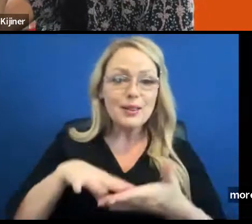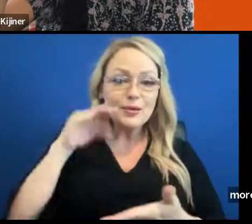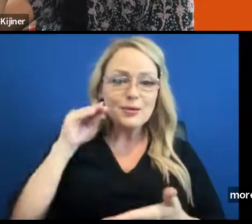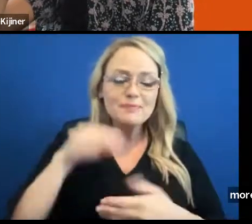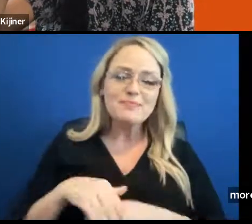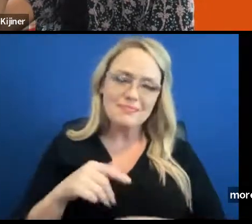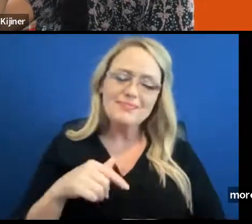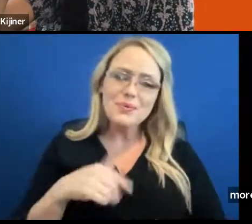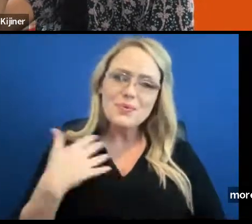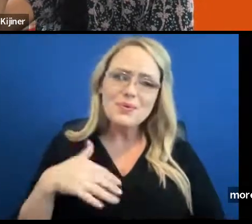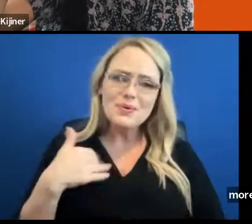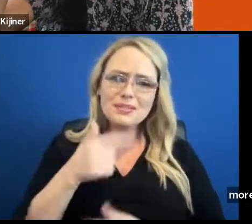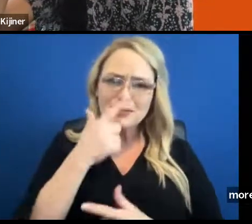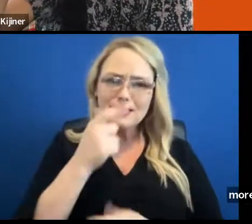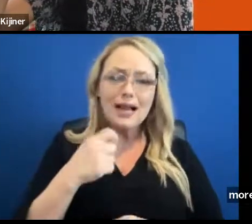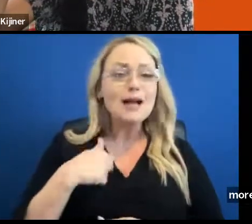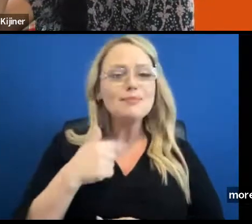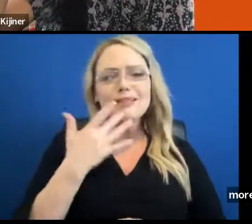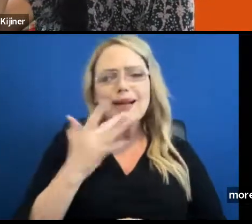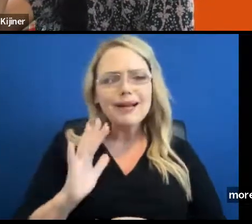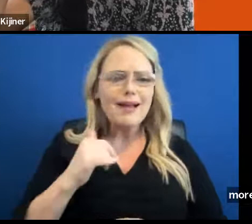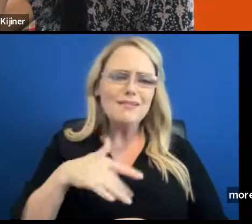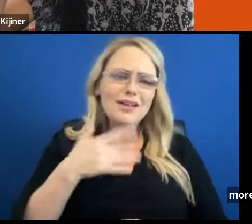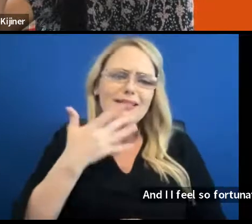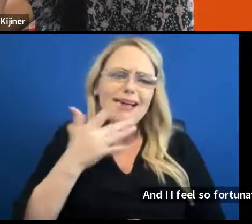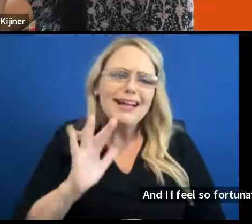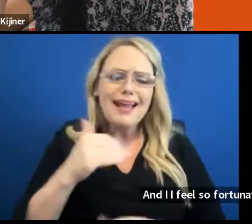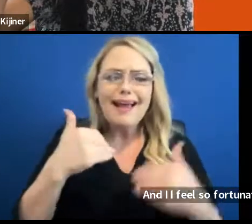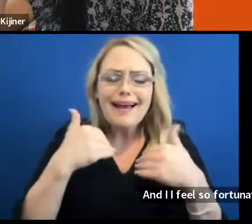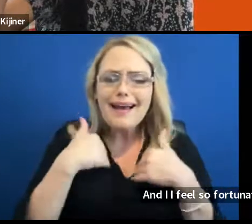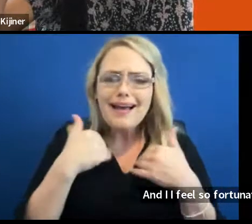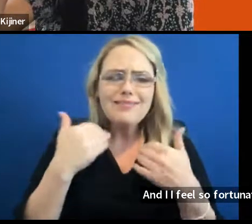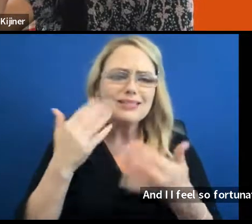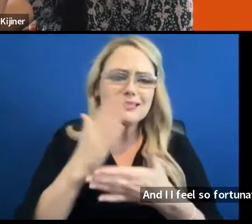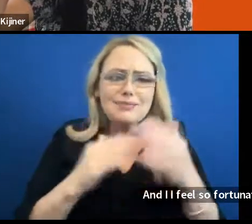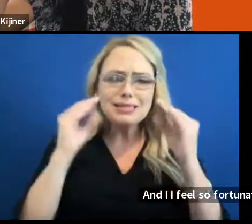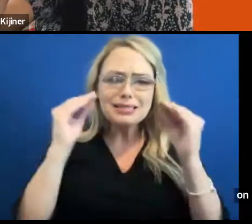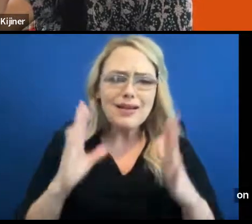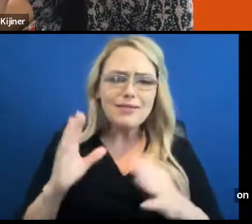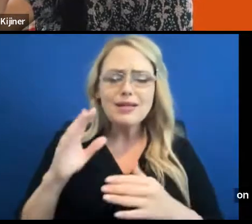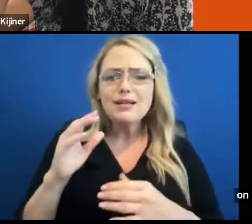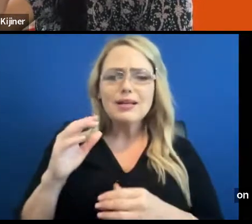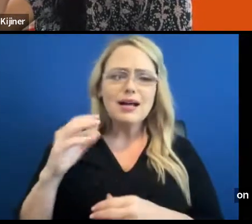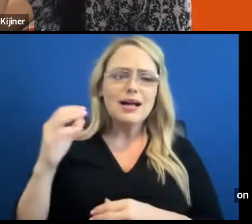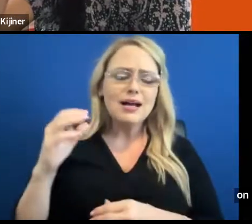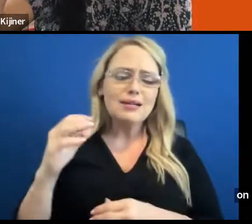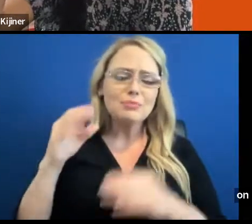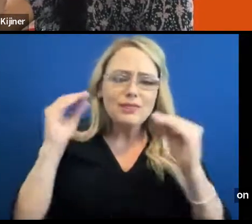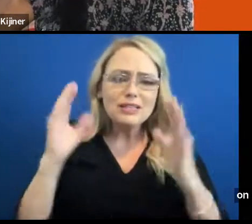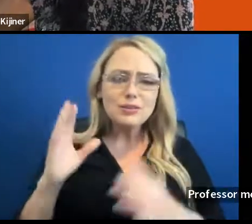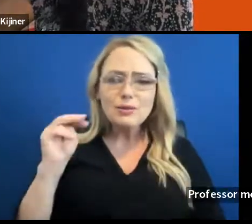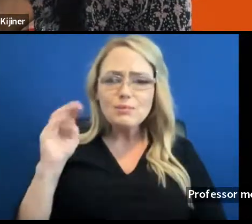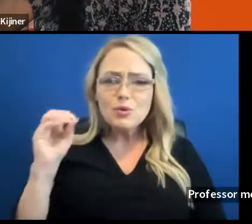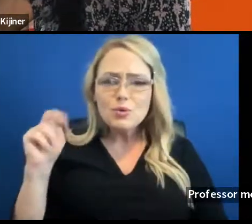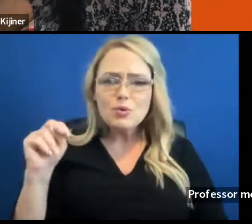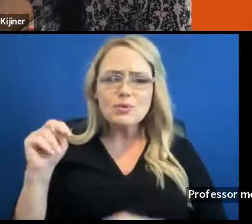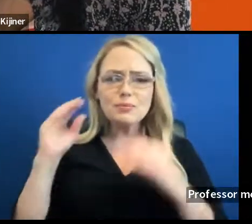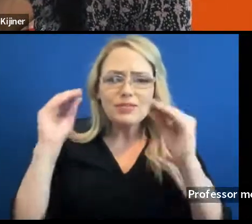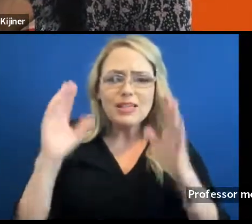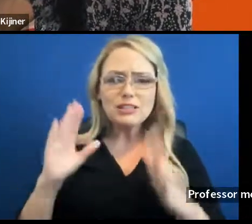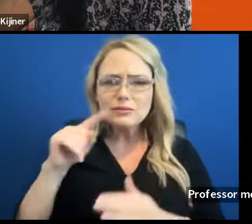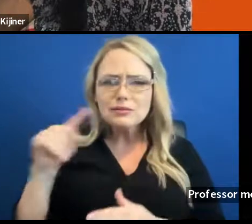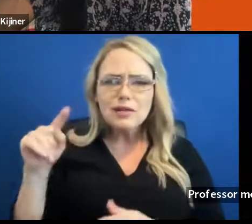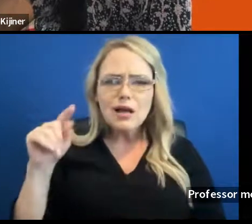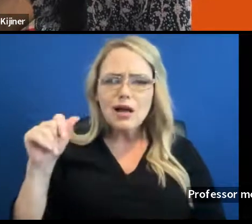have some faculty here on campus at CSM, Professor Moon, Professor Iyengar, who are teaching their students about